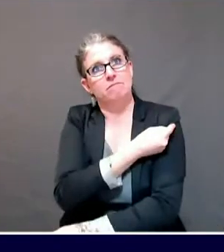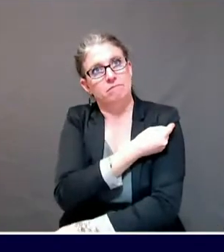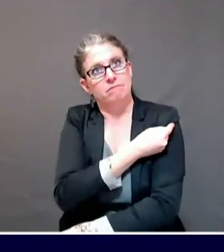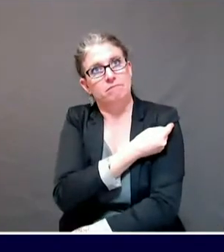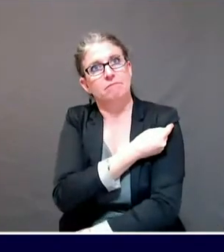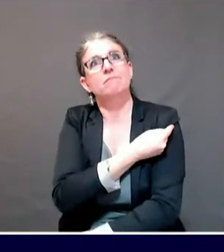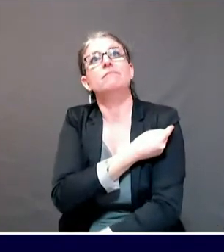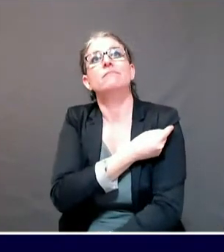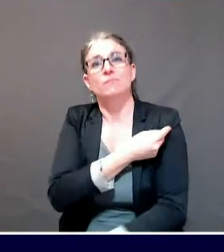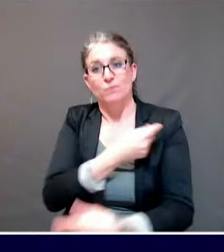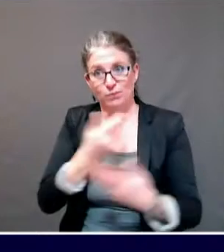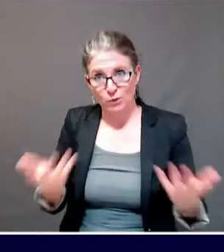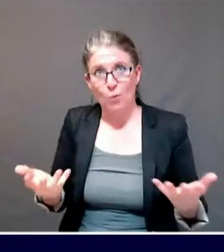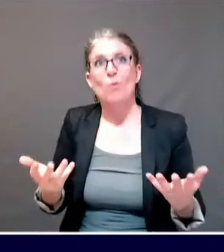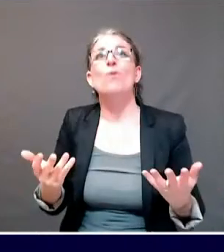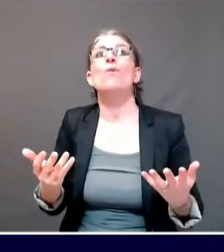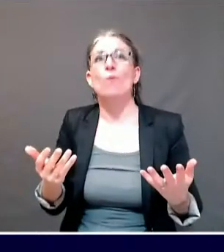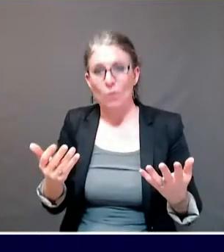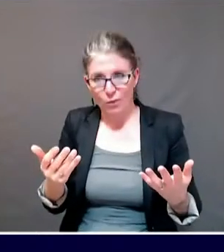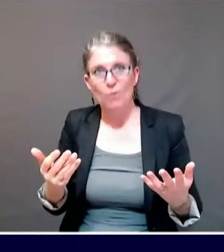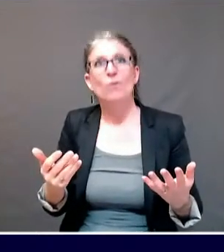fourth week of vaccinations